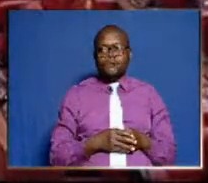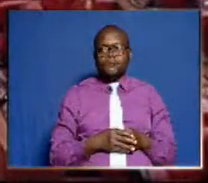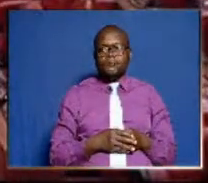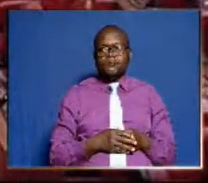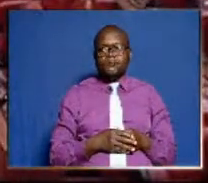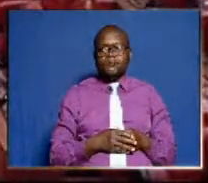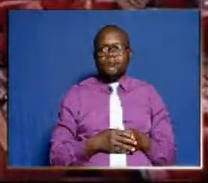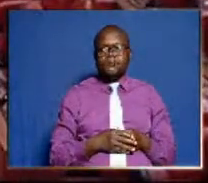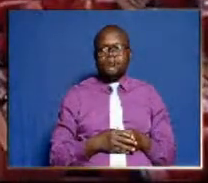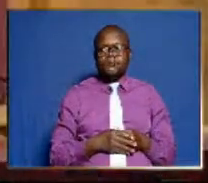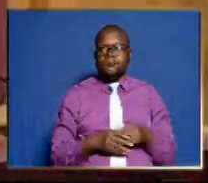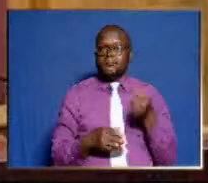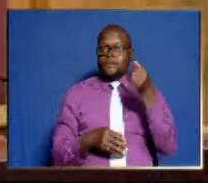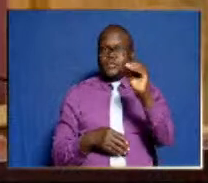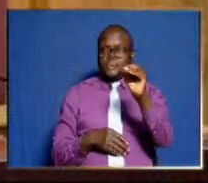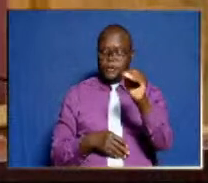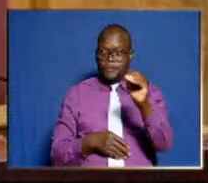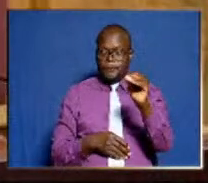Hello. So